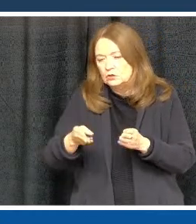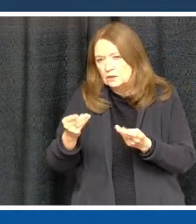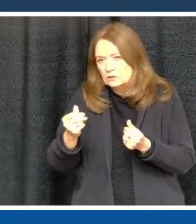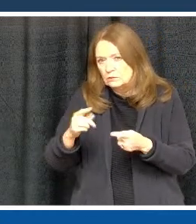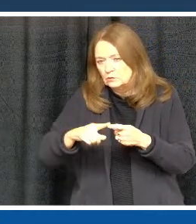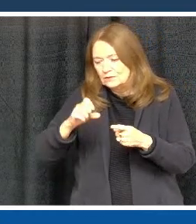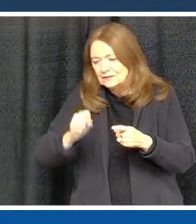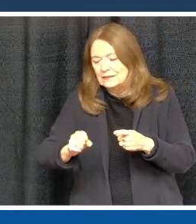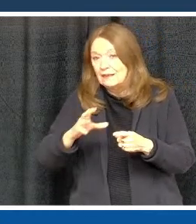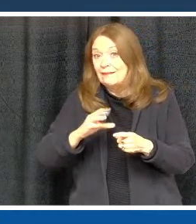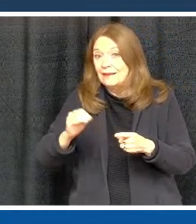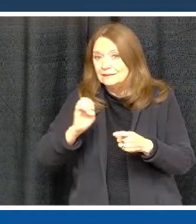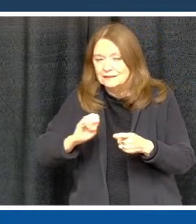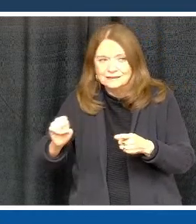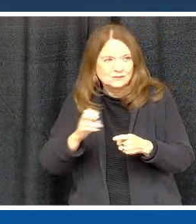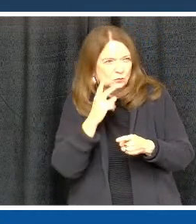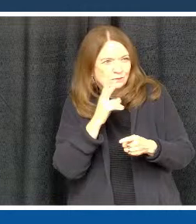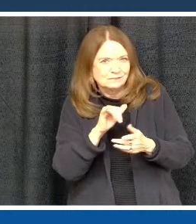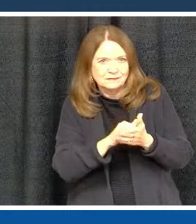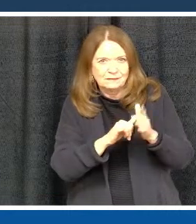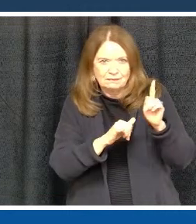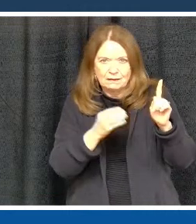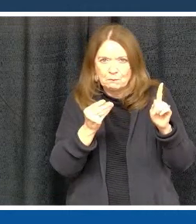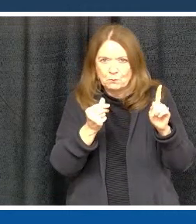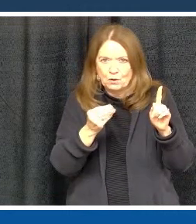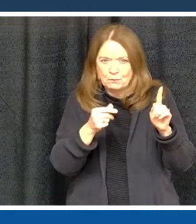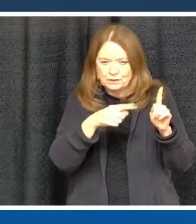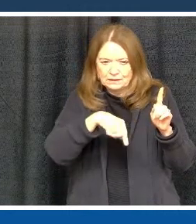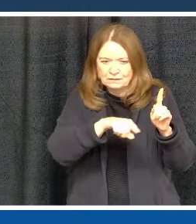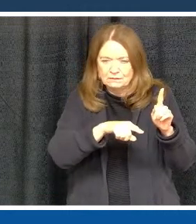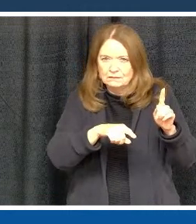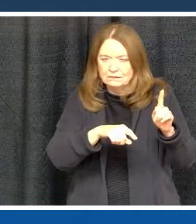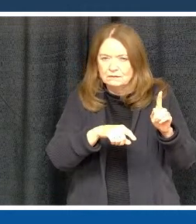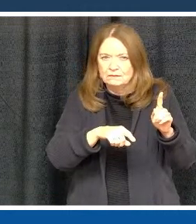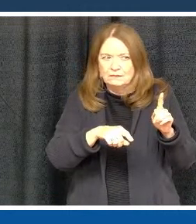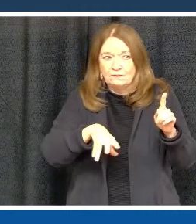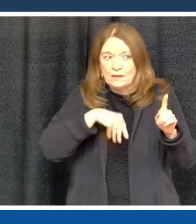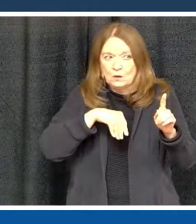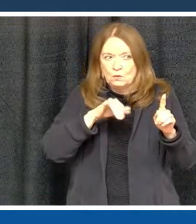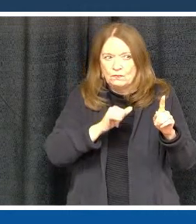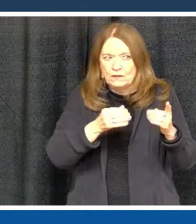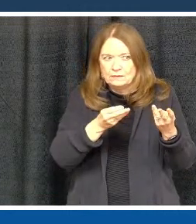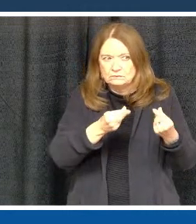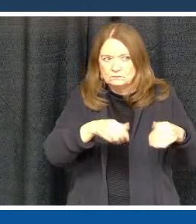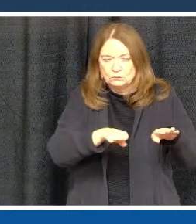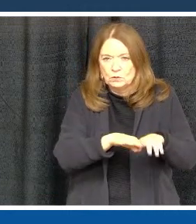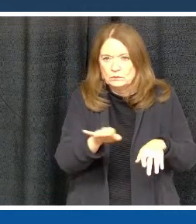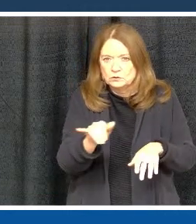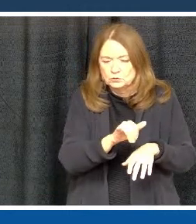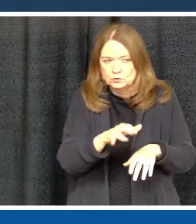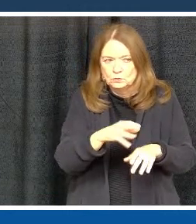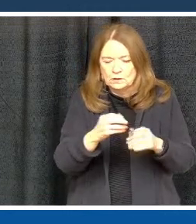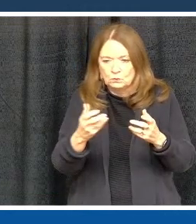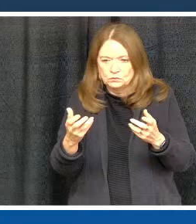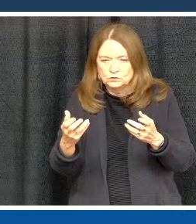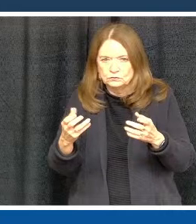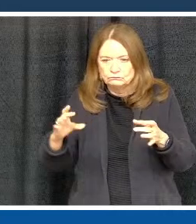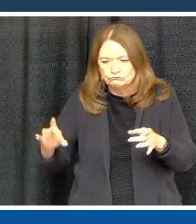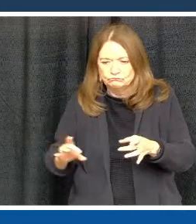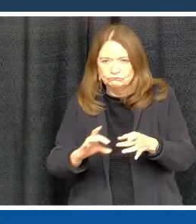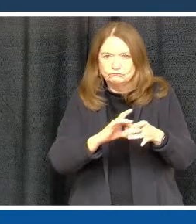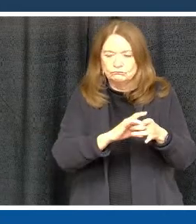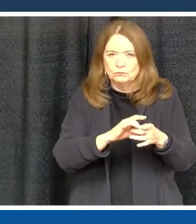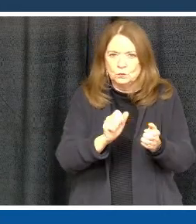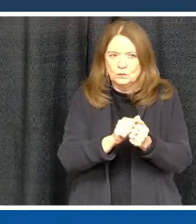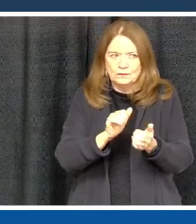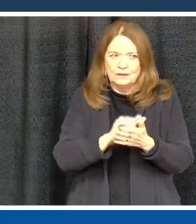and to the east. So you can see that property around it. They own that property as well, and they'll just use this property along with that. We